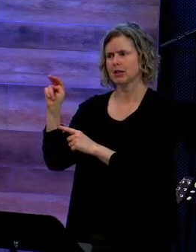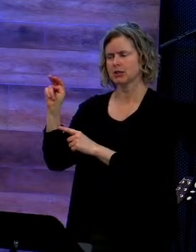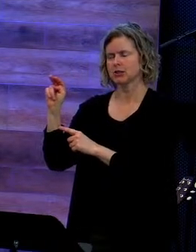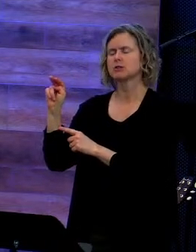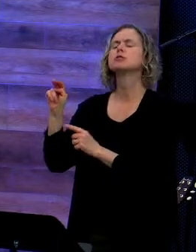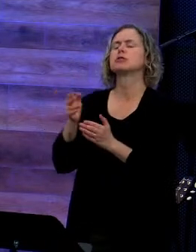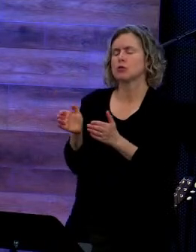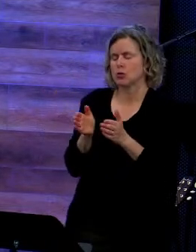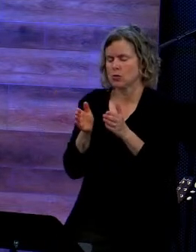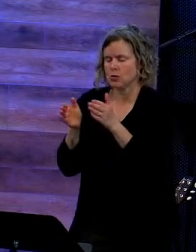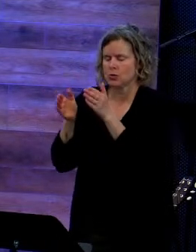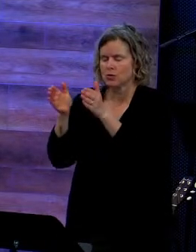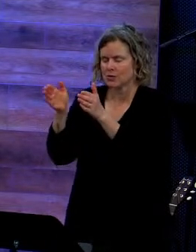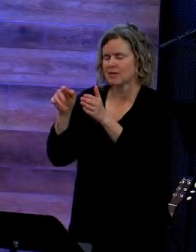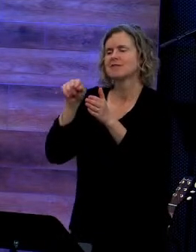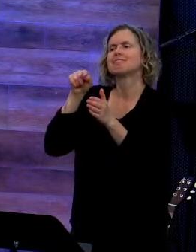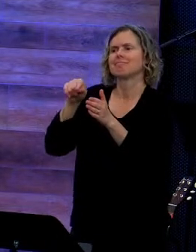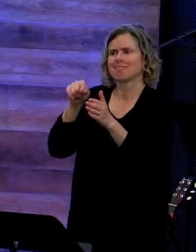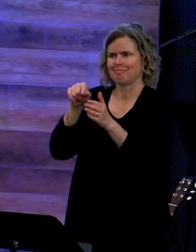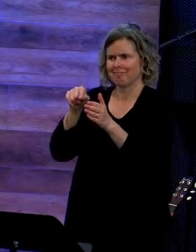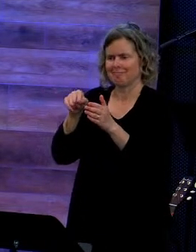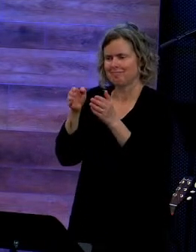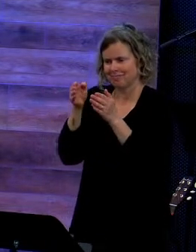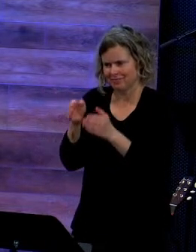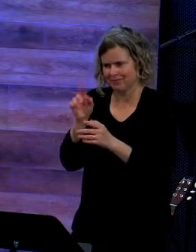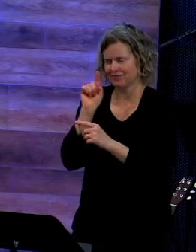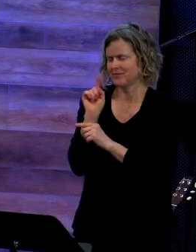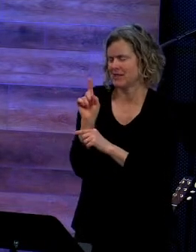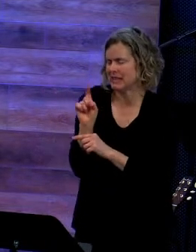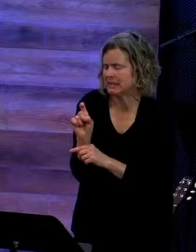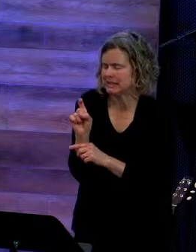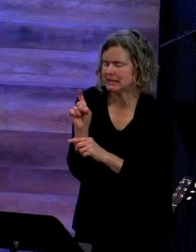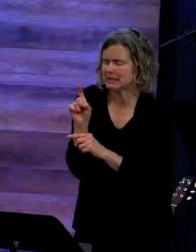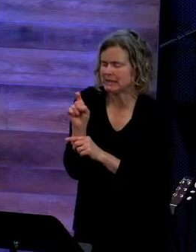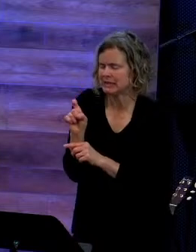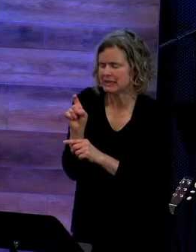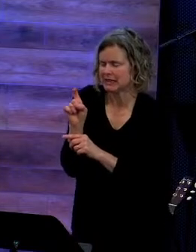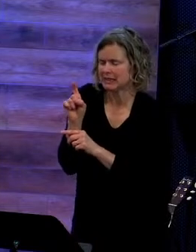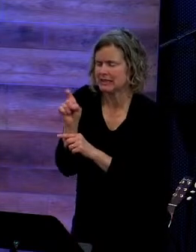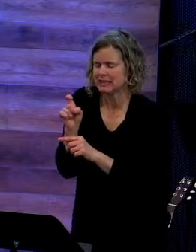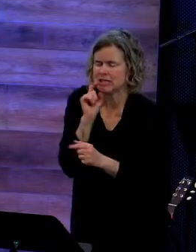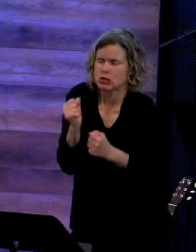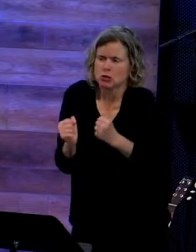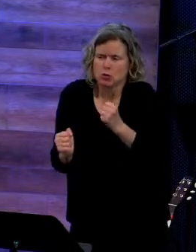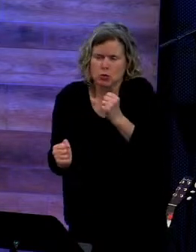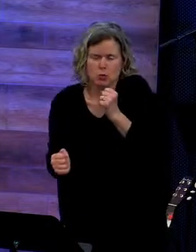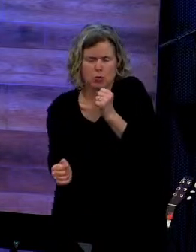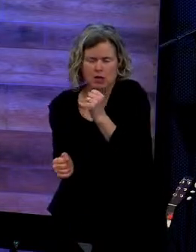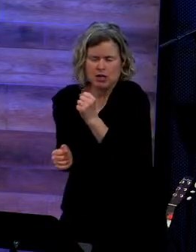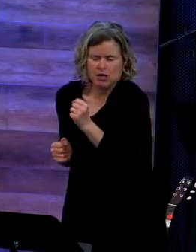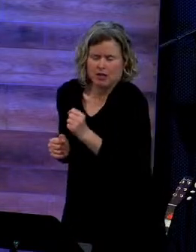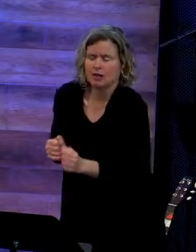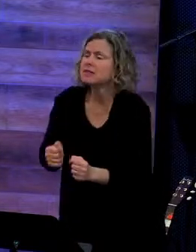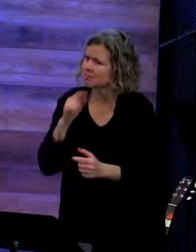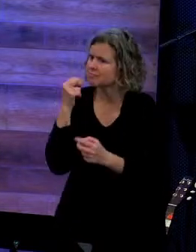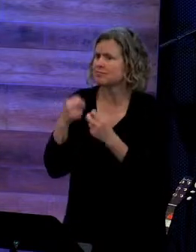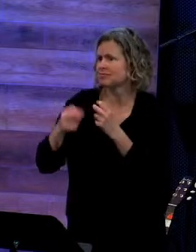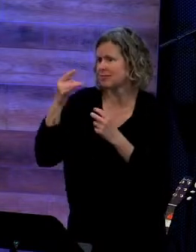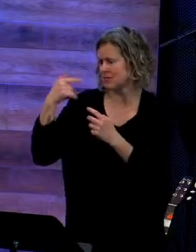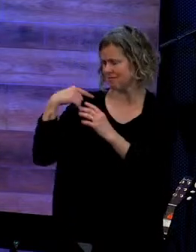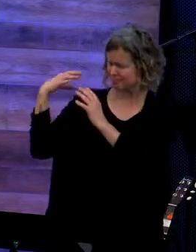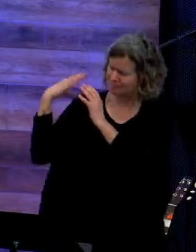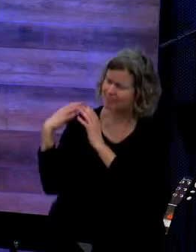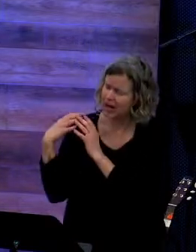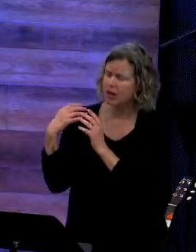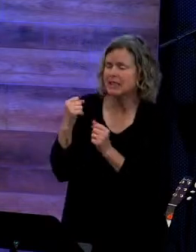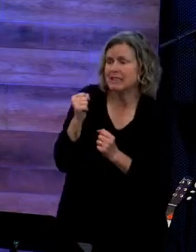run, but not without great difficulty because of the load on his back. He ran thus till he came at a place somewhat ascending,